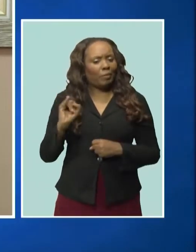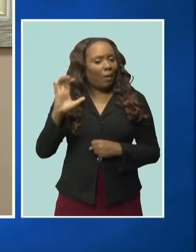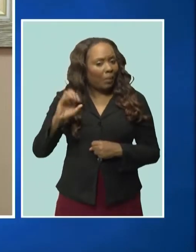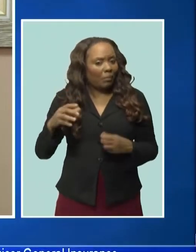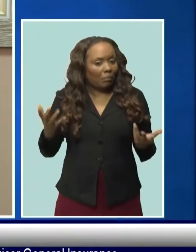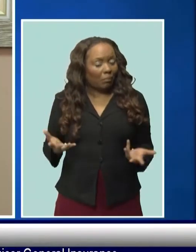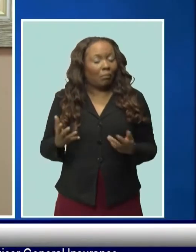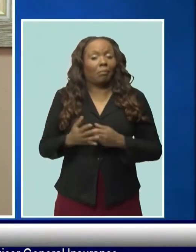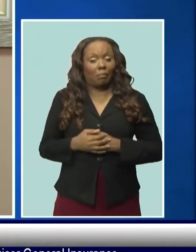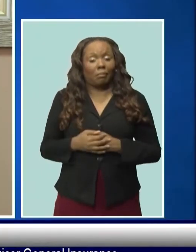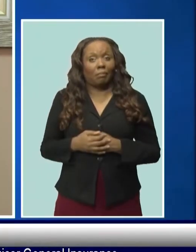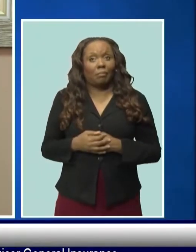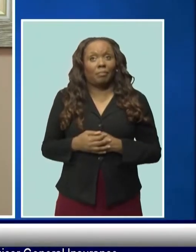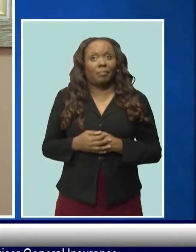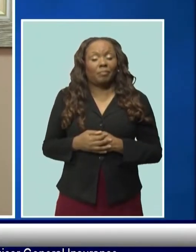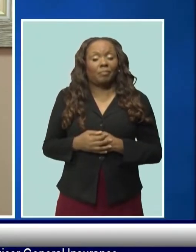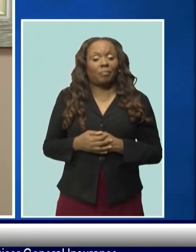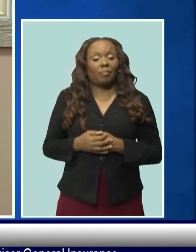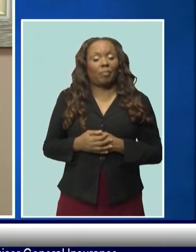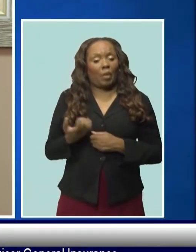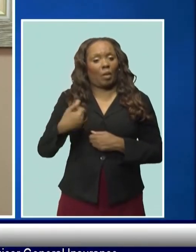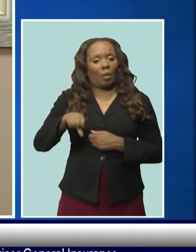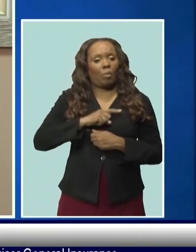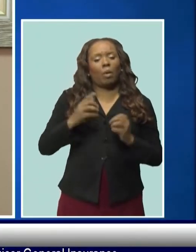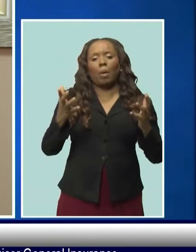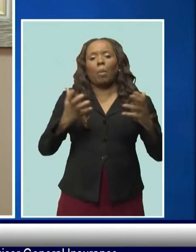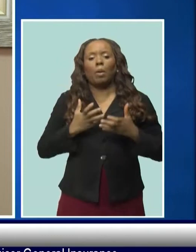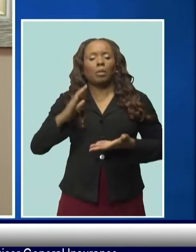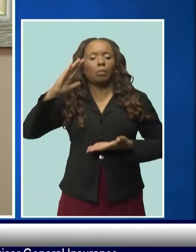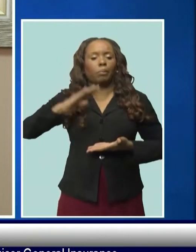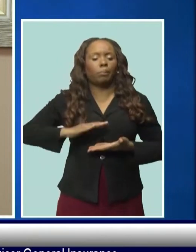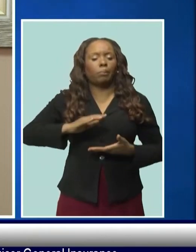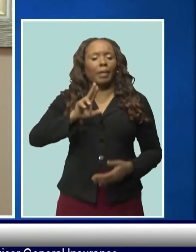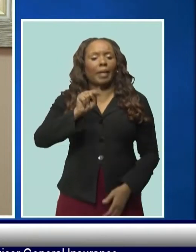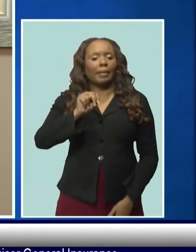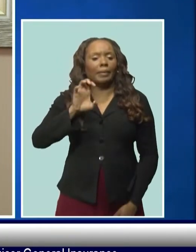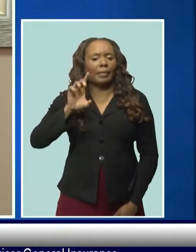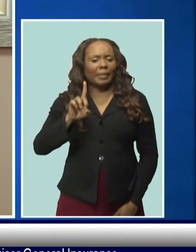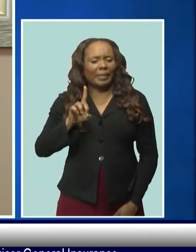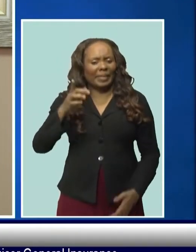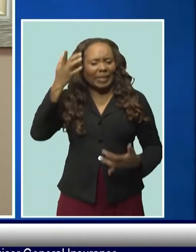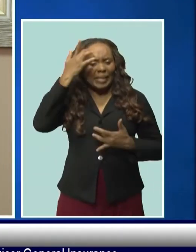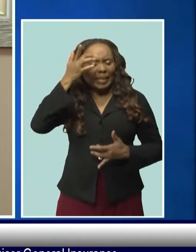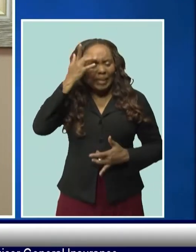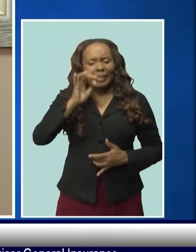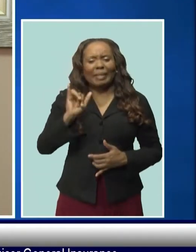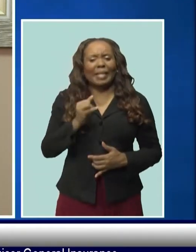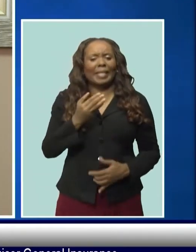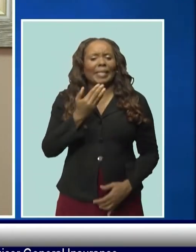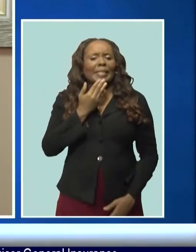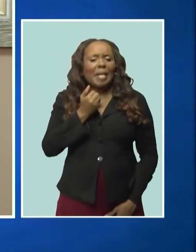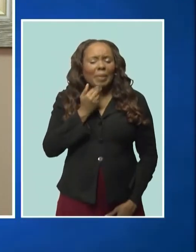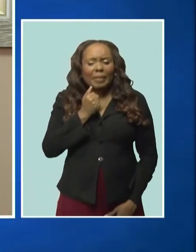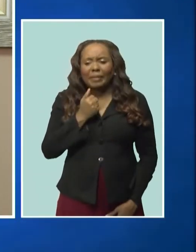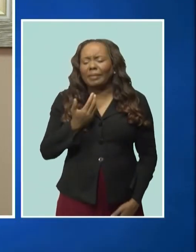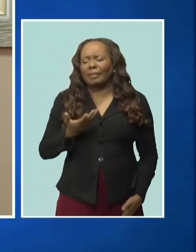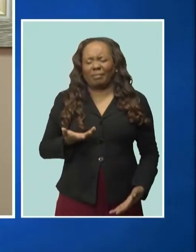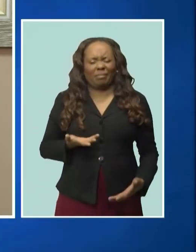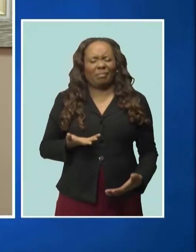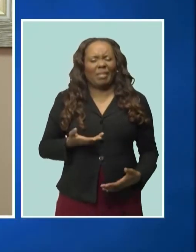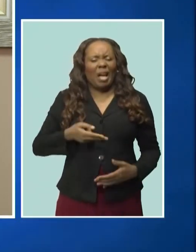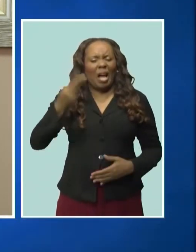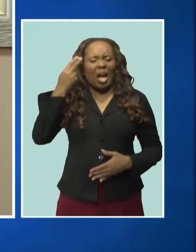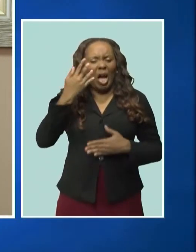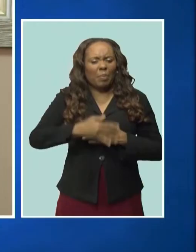talking about the control of NCDs and reducing NCDs, which we all know has a serious impact on the